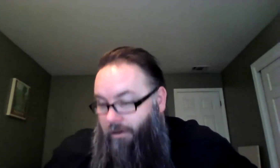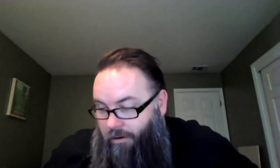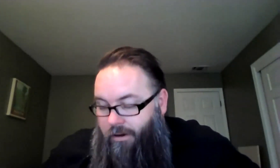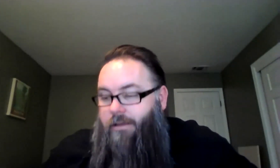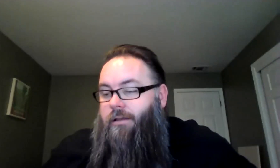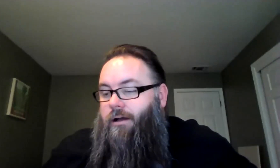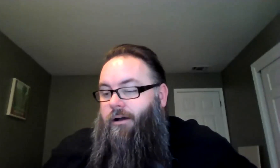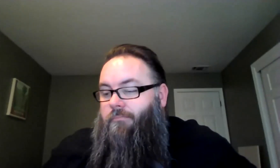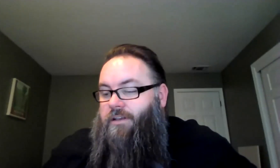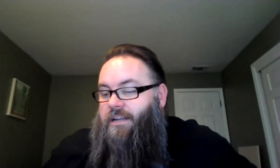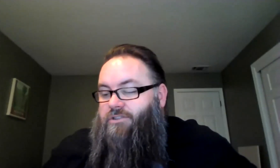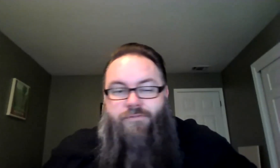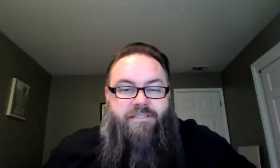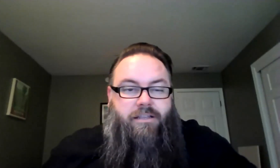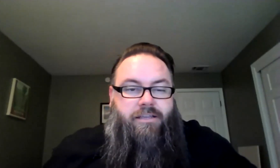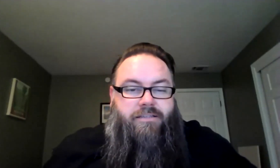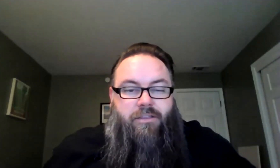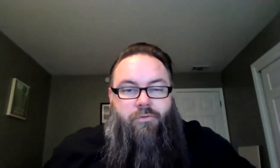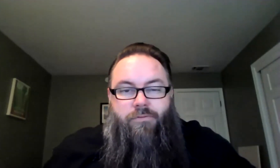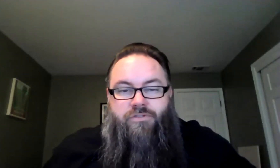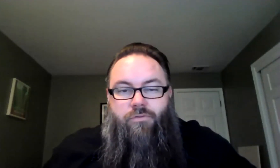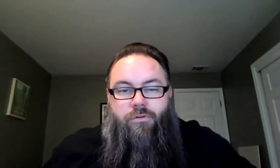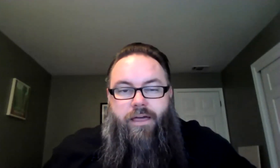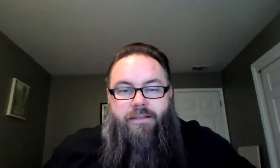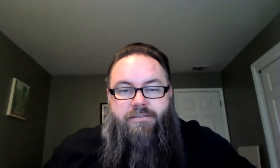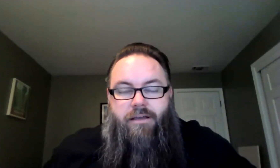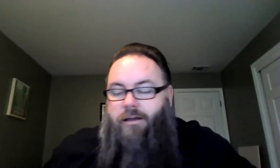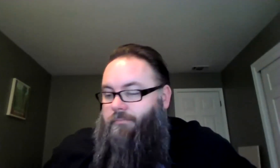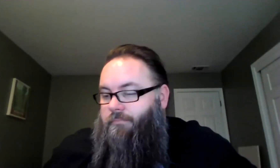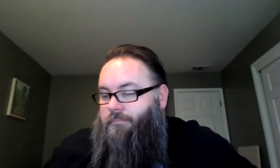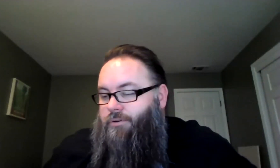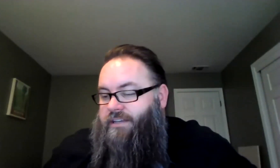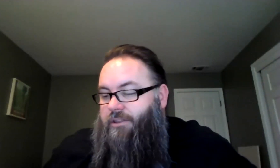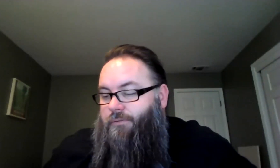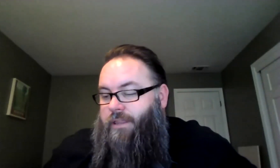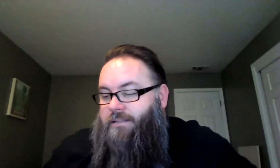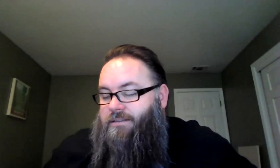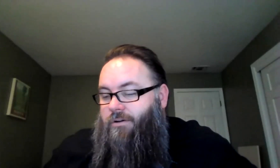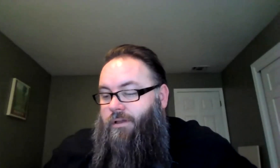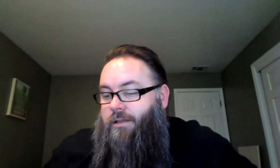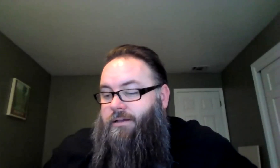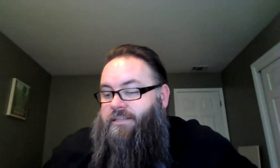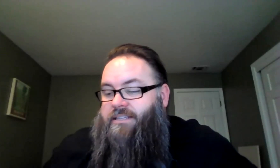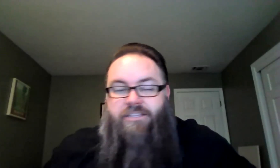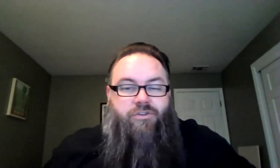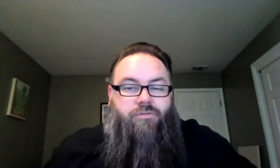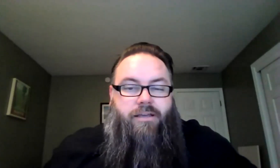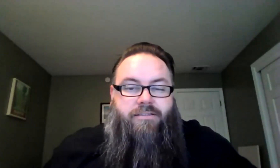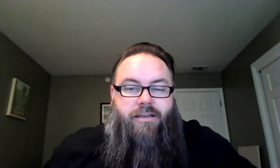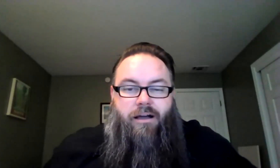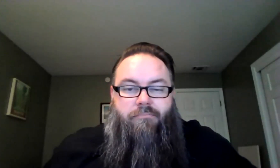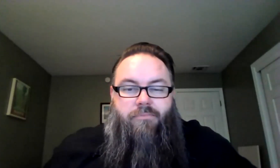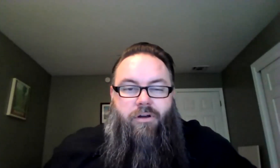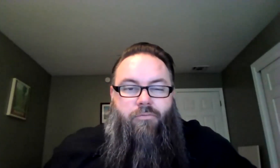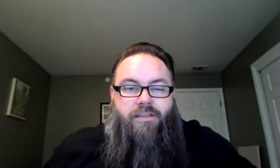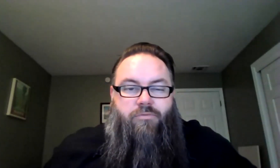like our residential facilities and the review tool that is put together for that. So stay tuned